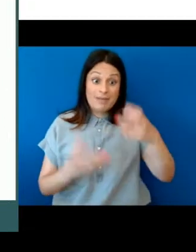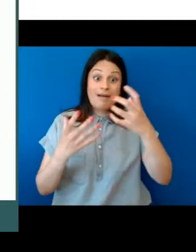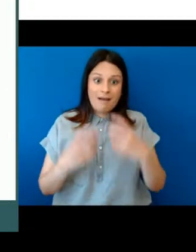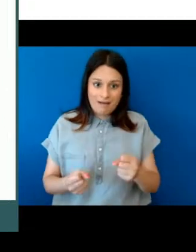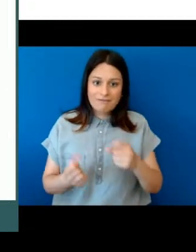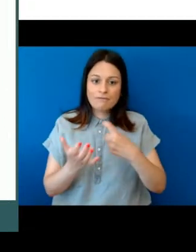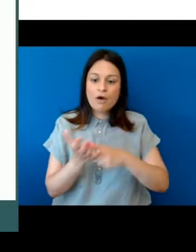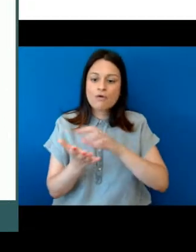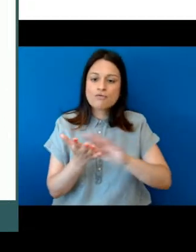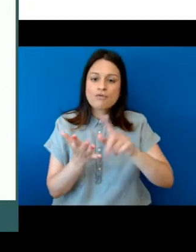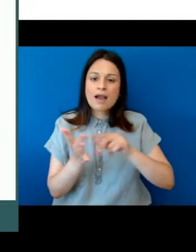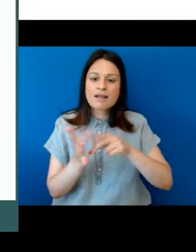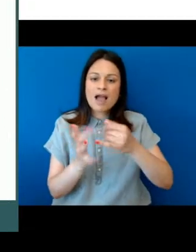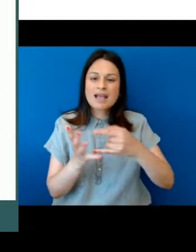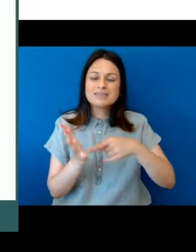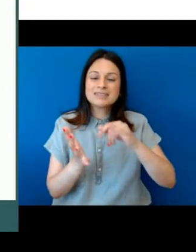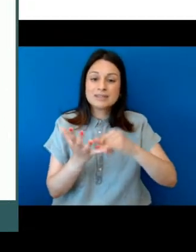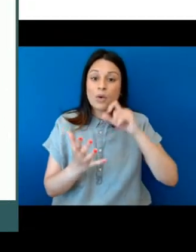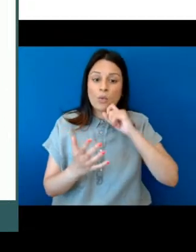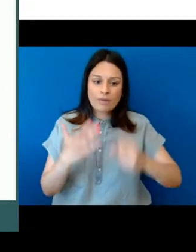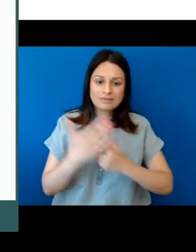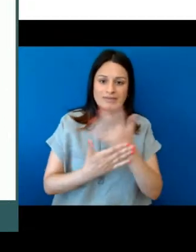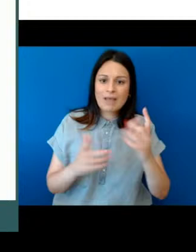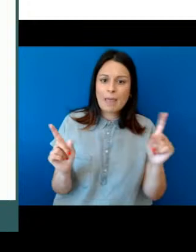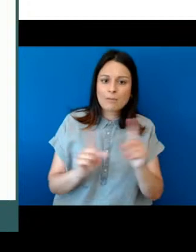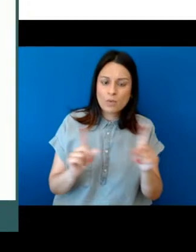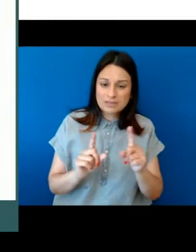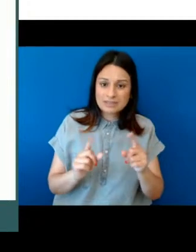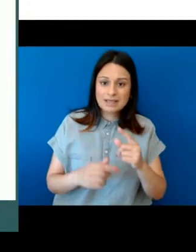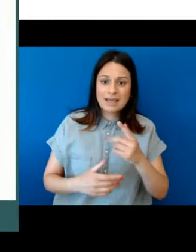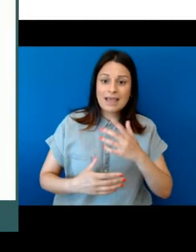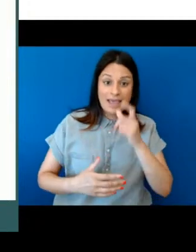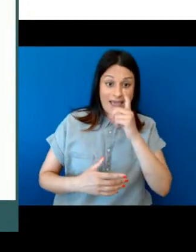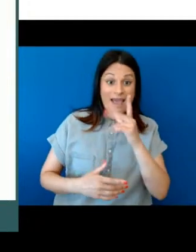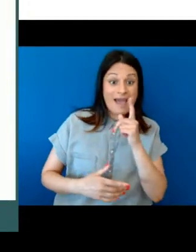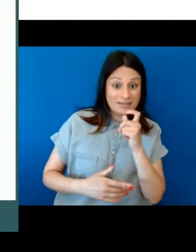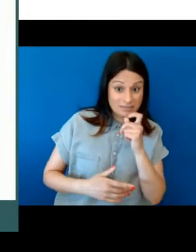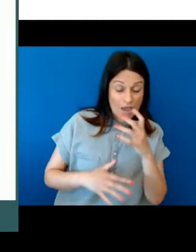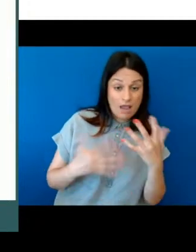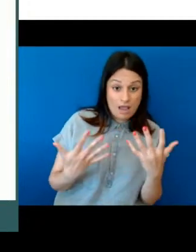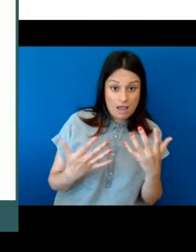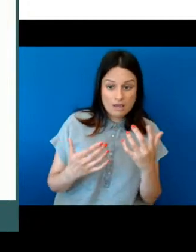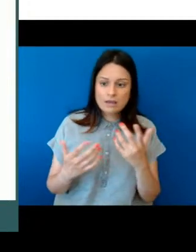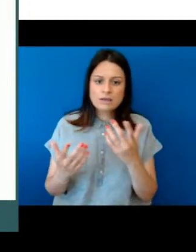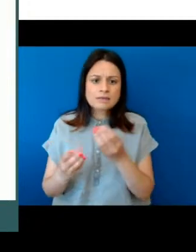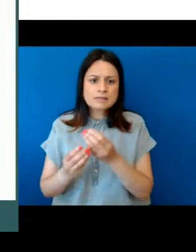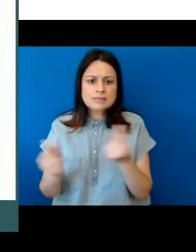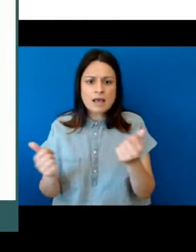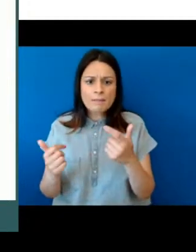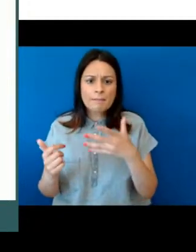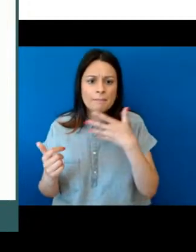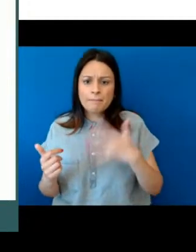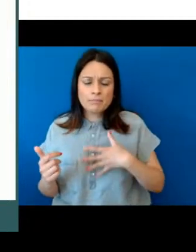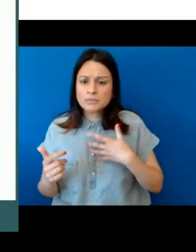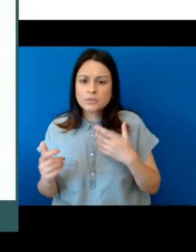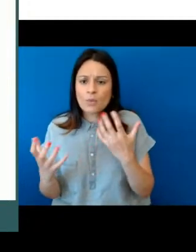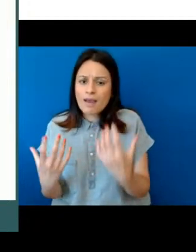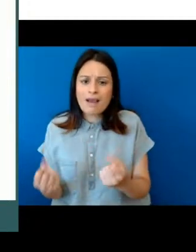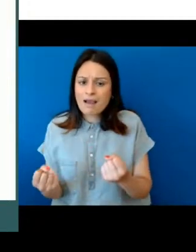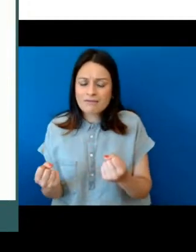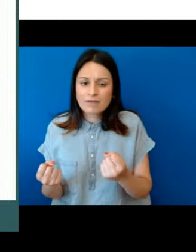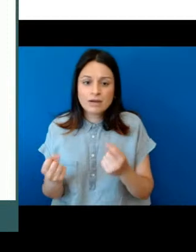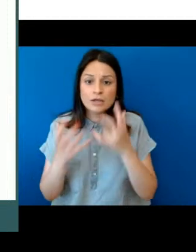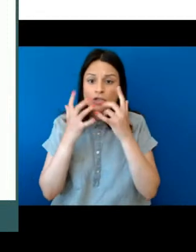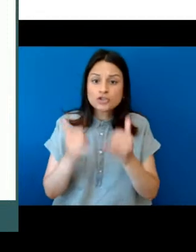develop asthma than patients that don't have it. And this is shown, I want you to look, first of all, the pale